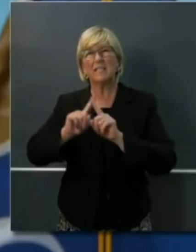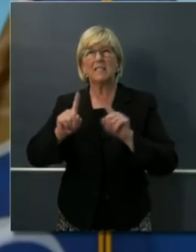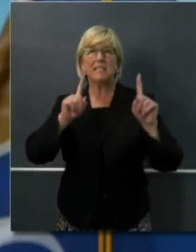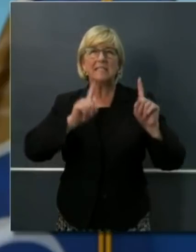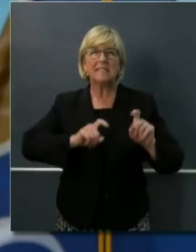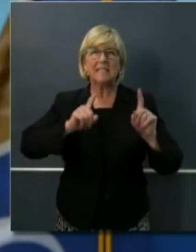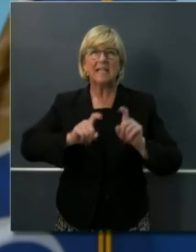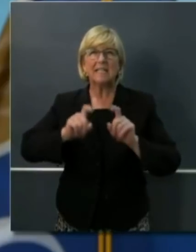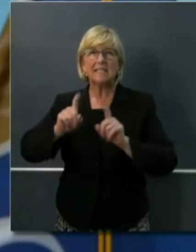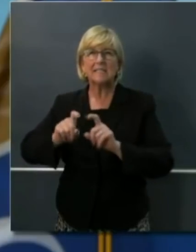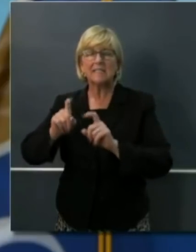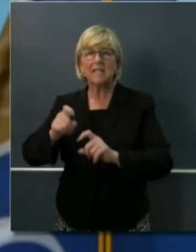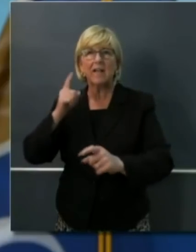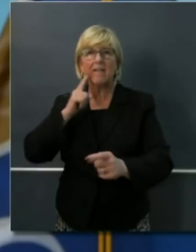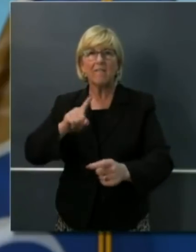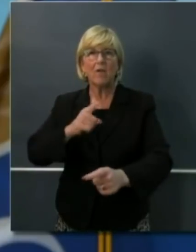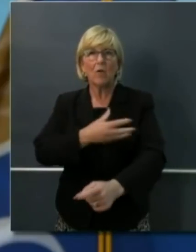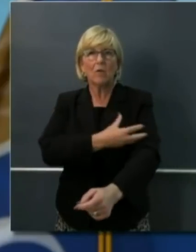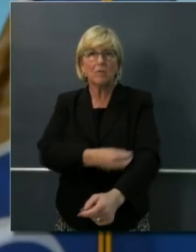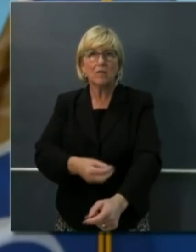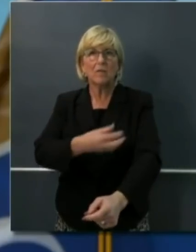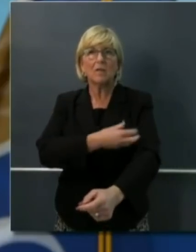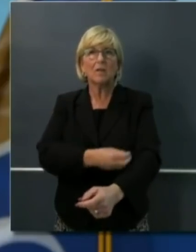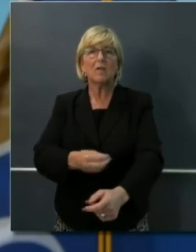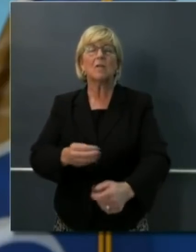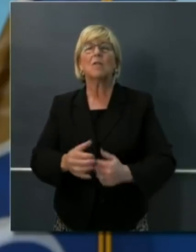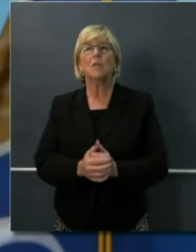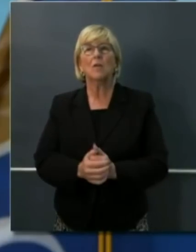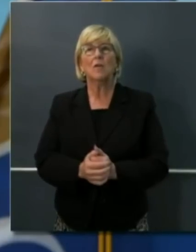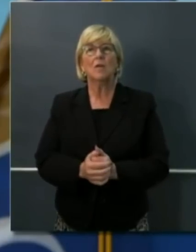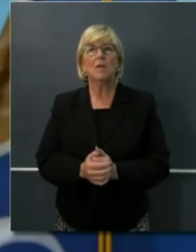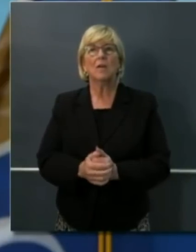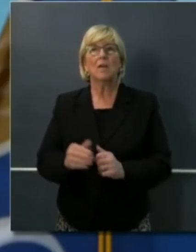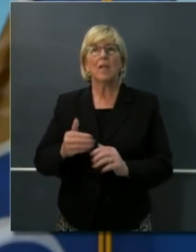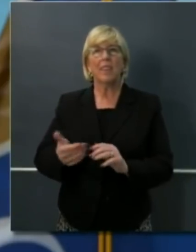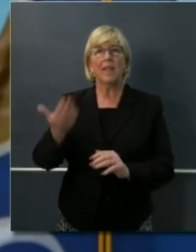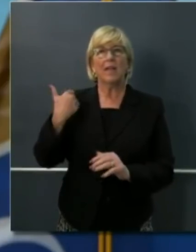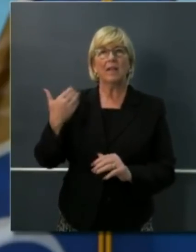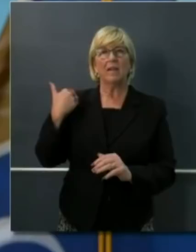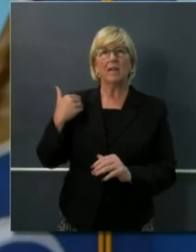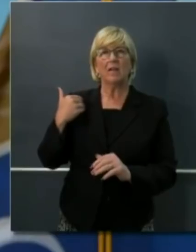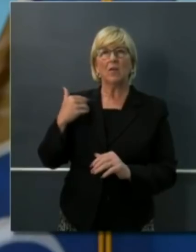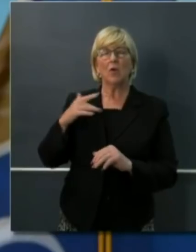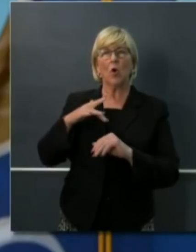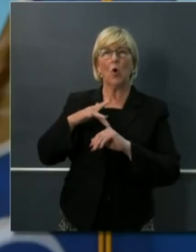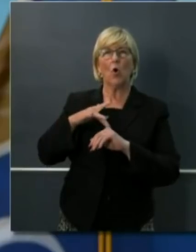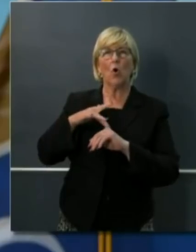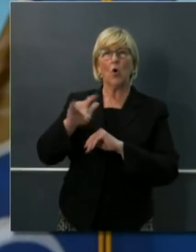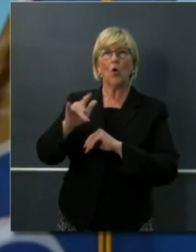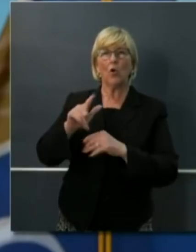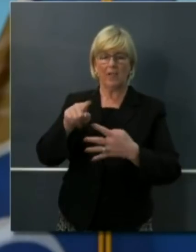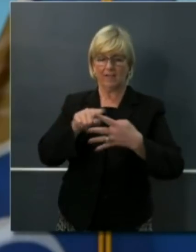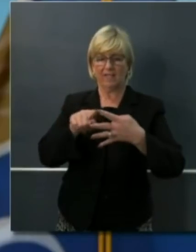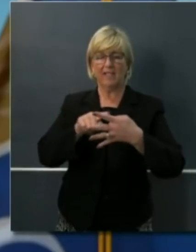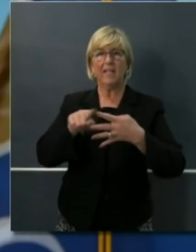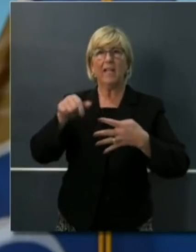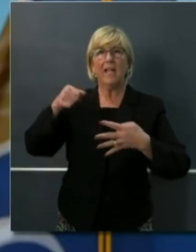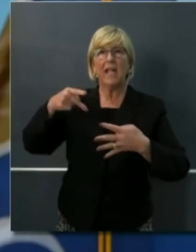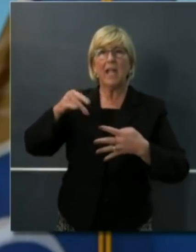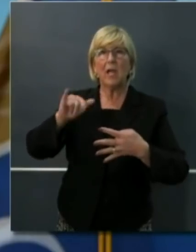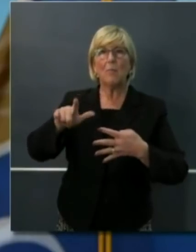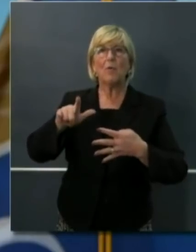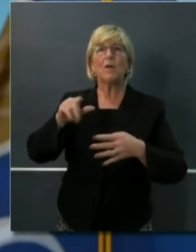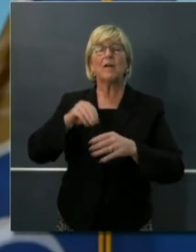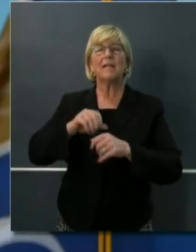serology tests with a community surveillance mindset that was done in early April, first by Stanford University in Santa